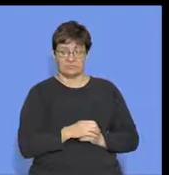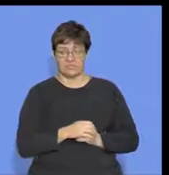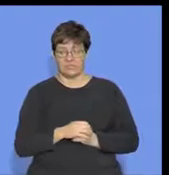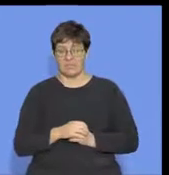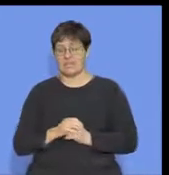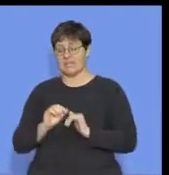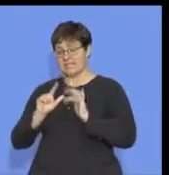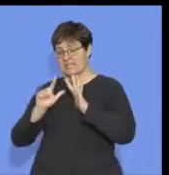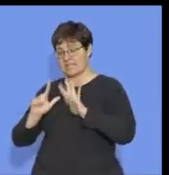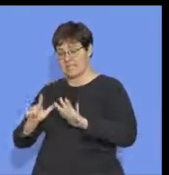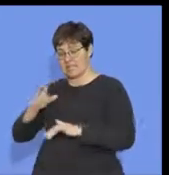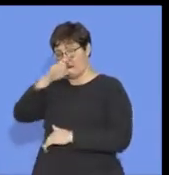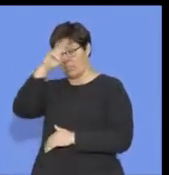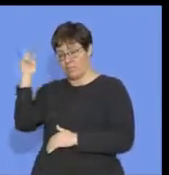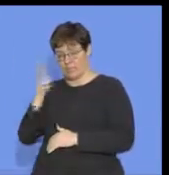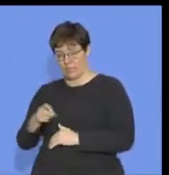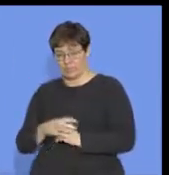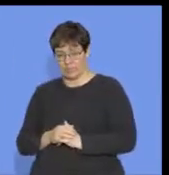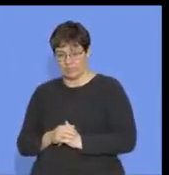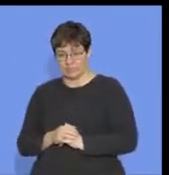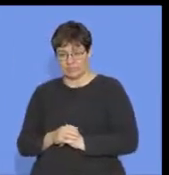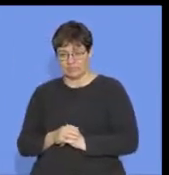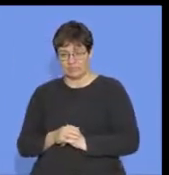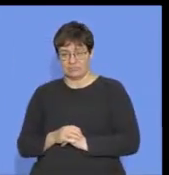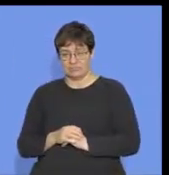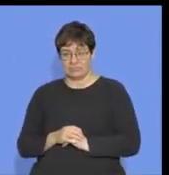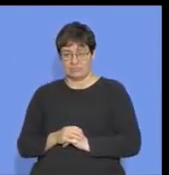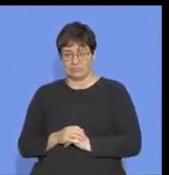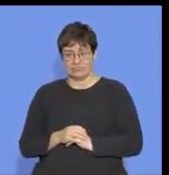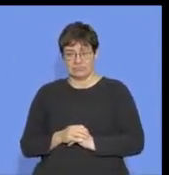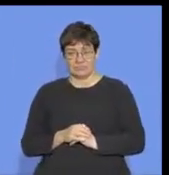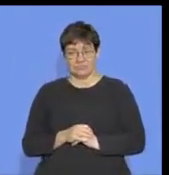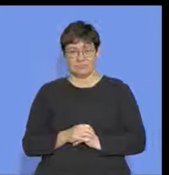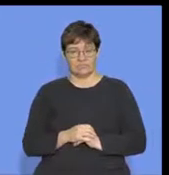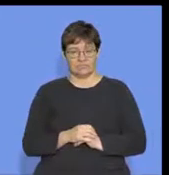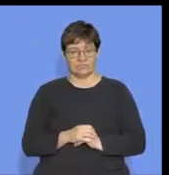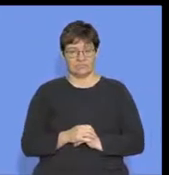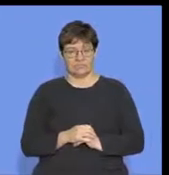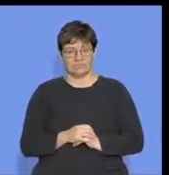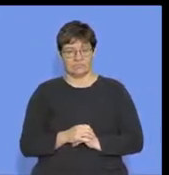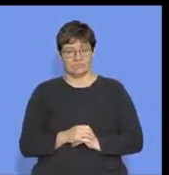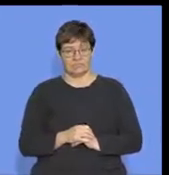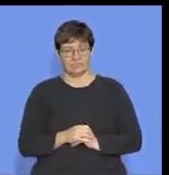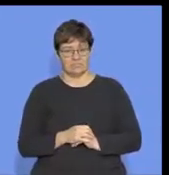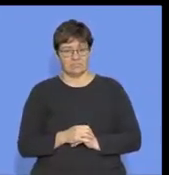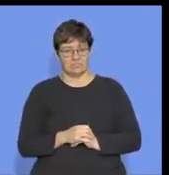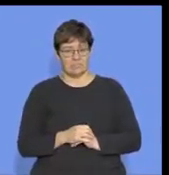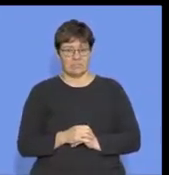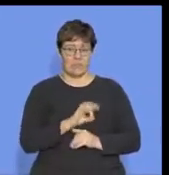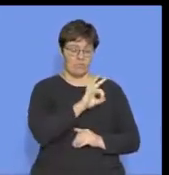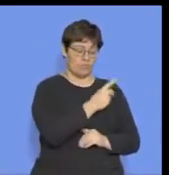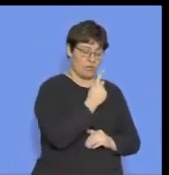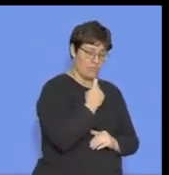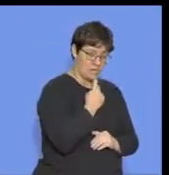red and 7 are blue. So 3 red, 7